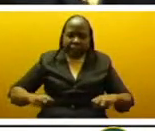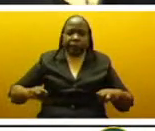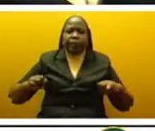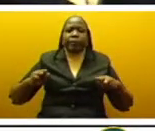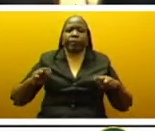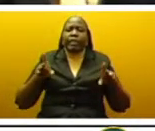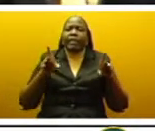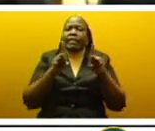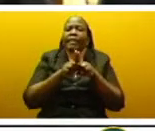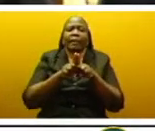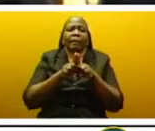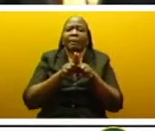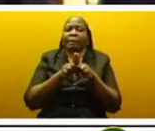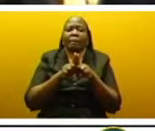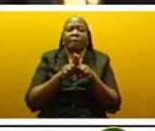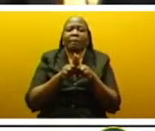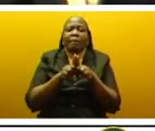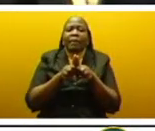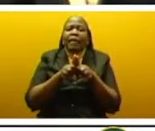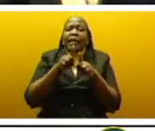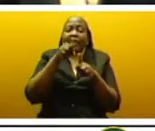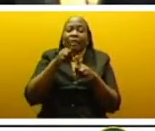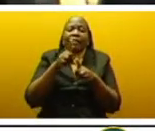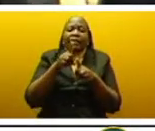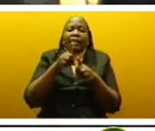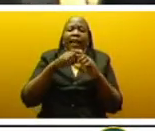a divided commission